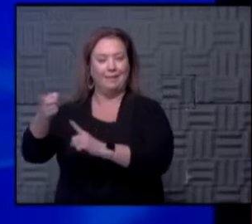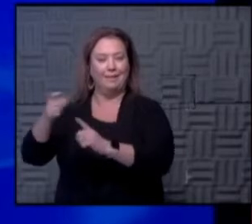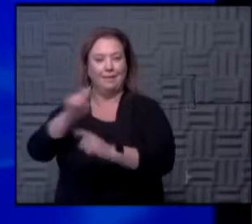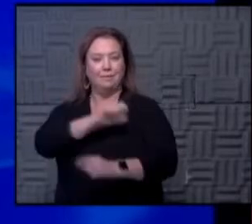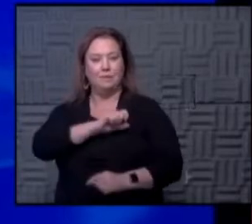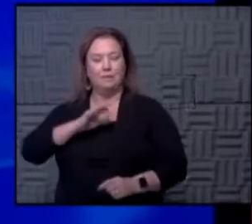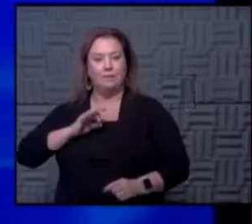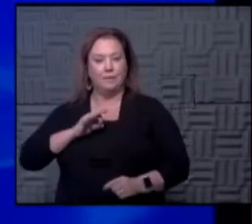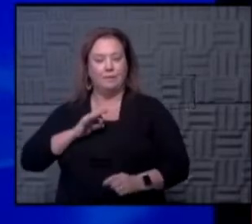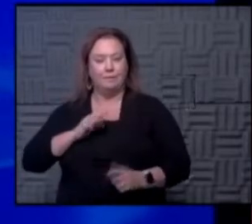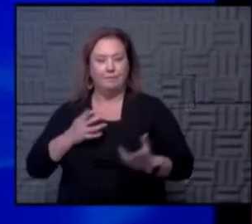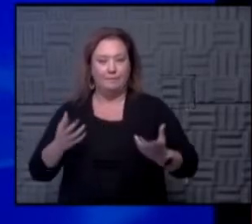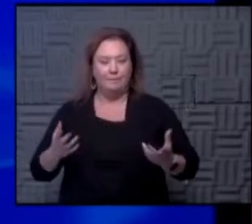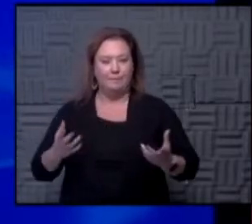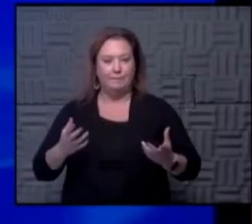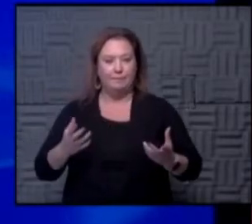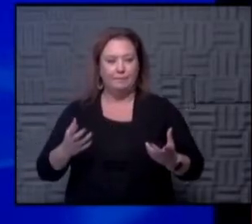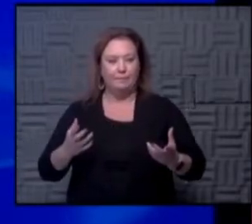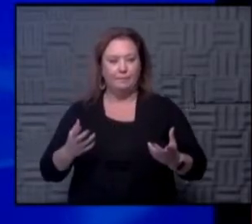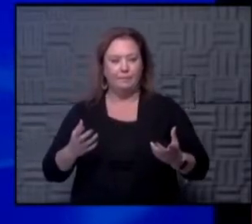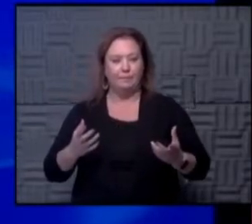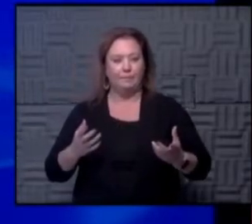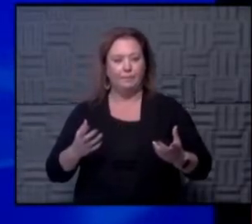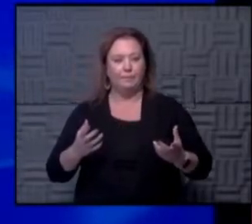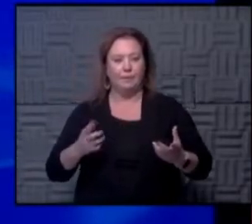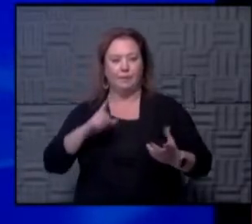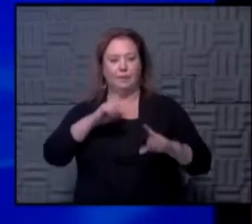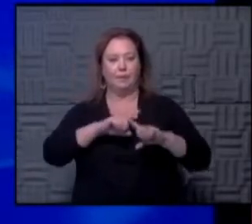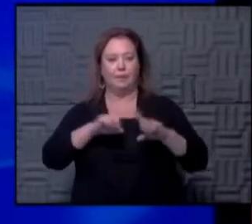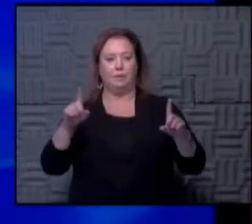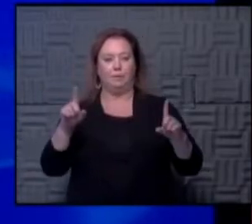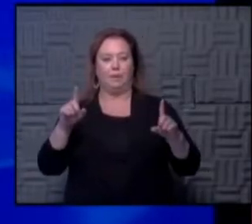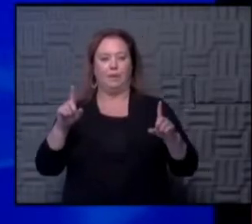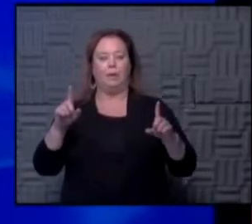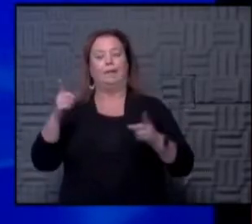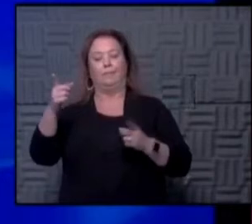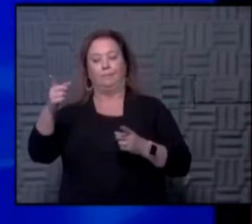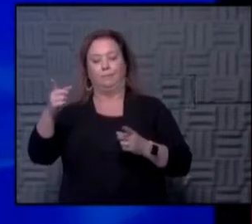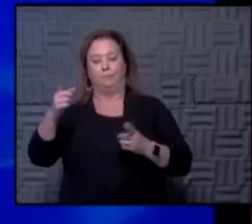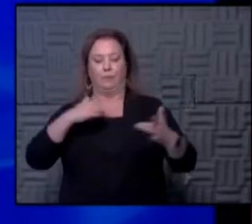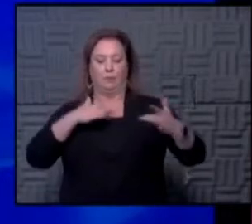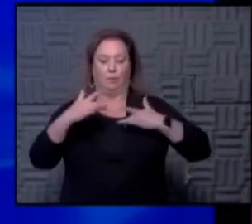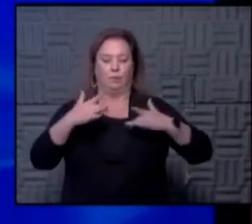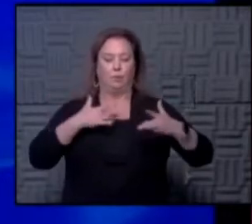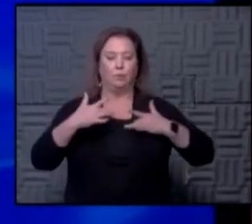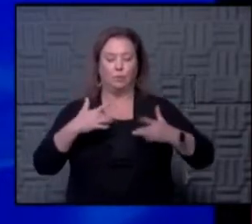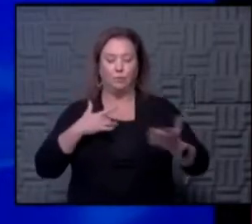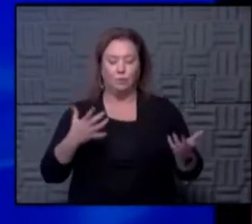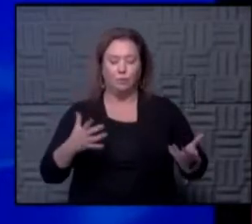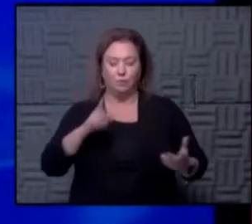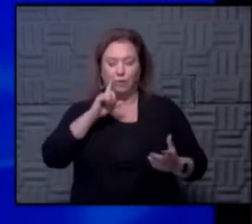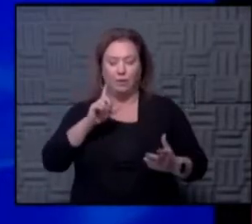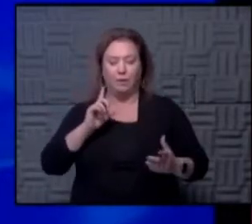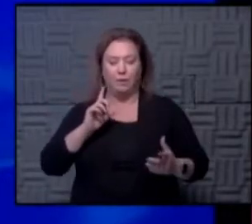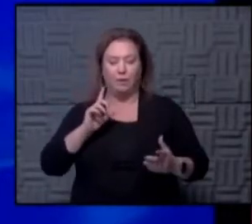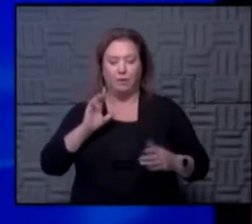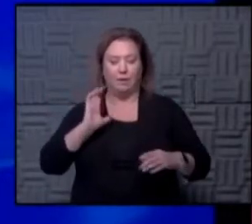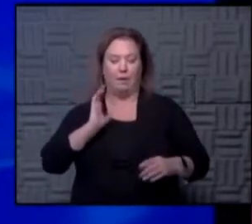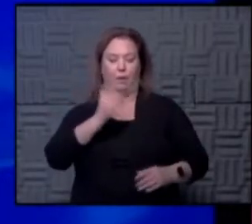But nonetheless, it definitely has created a situation where there's obviously concern among